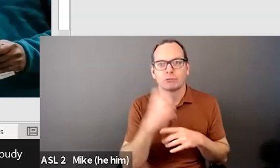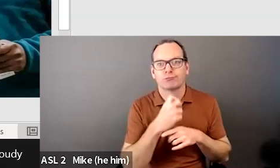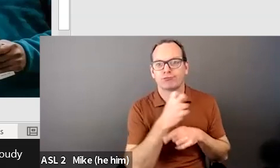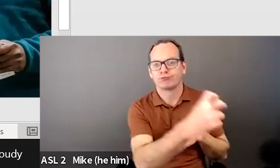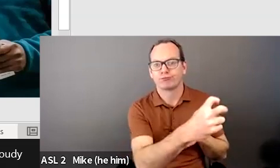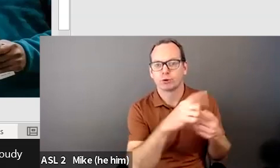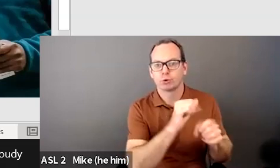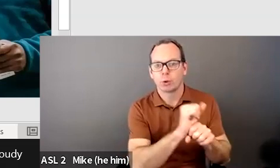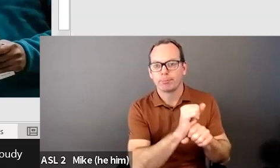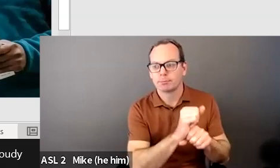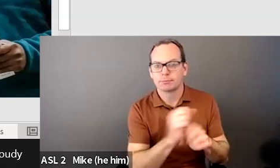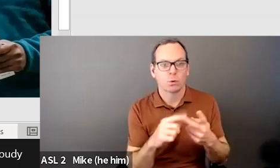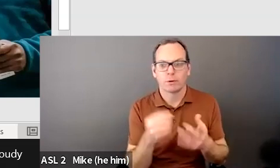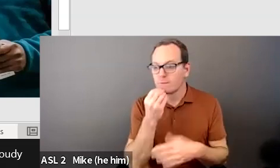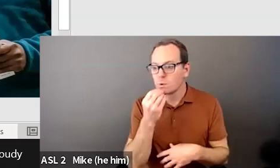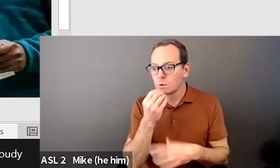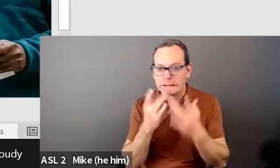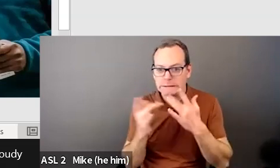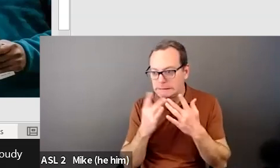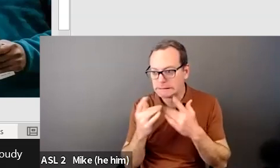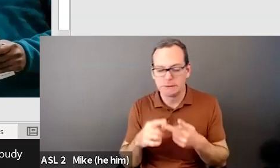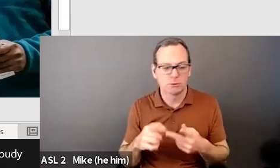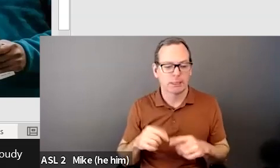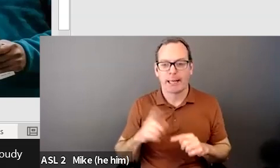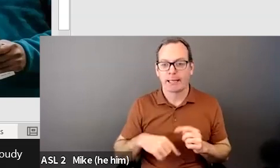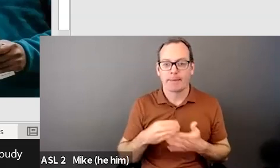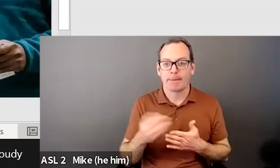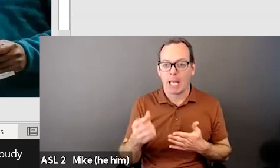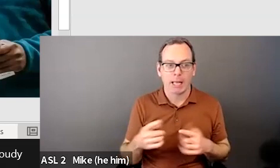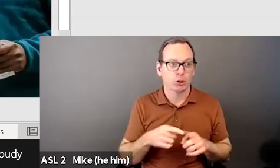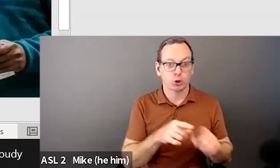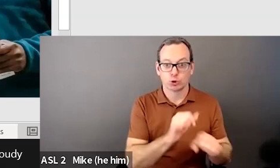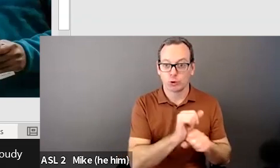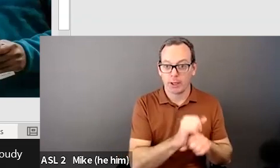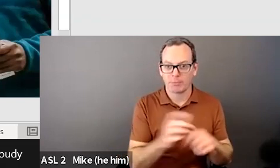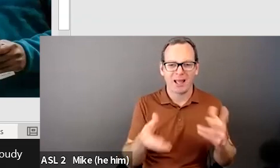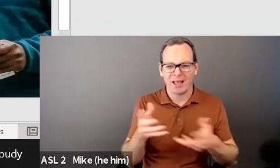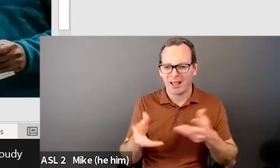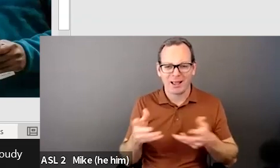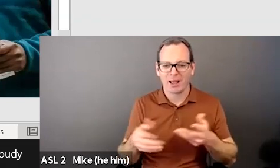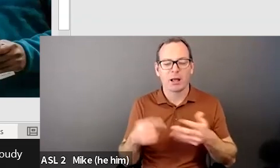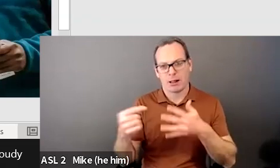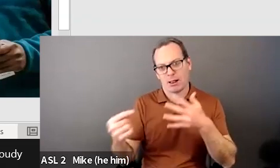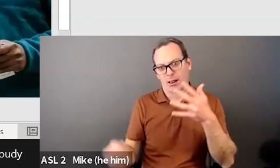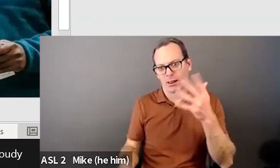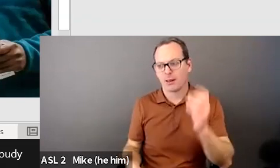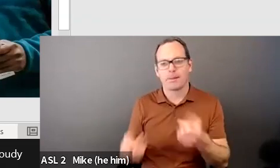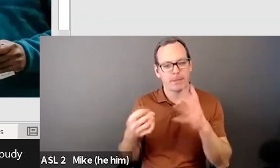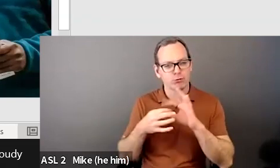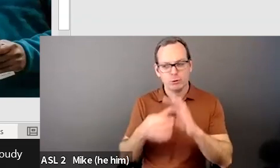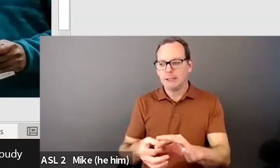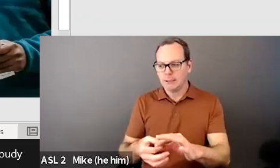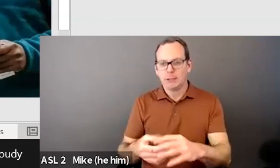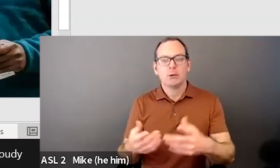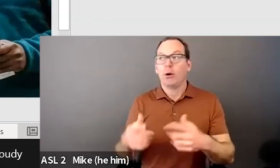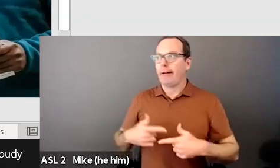won't have food, or you won't be able to buy anything while you're at work. These little things also were big challenges for some of our youth.